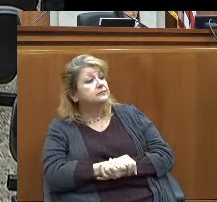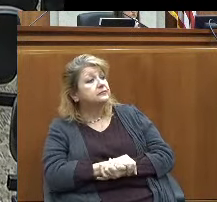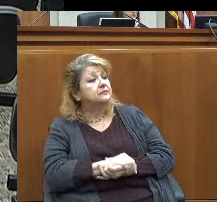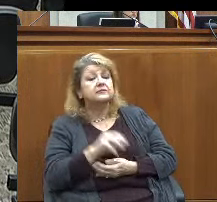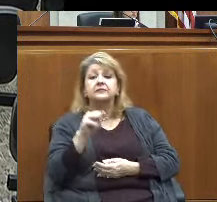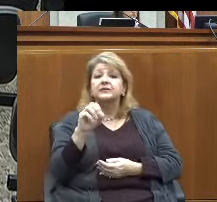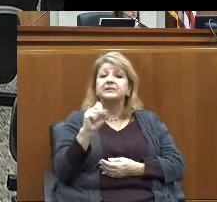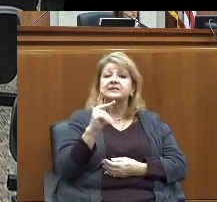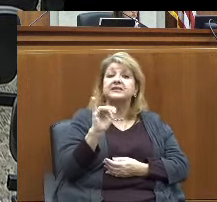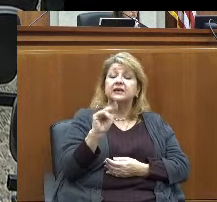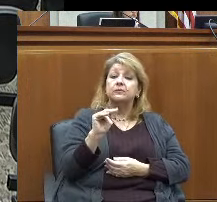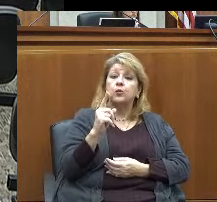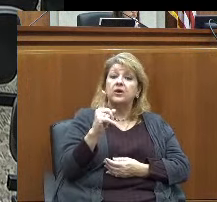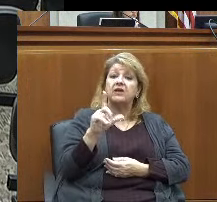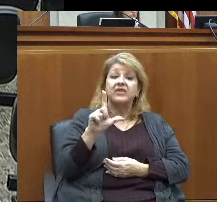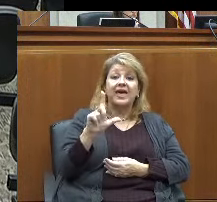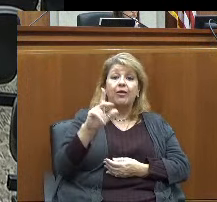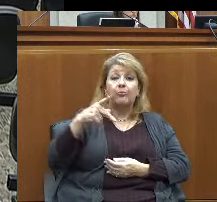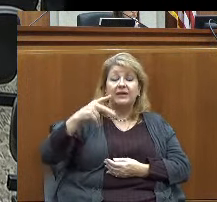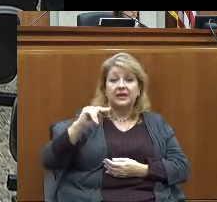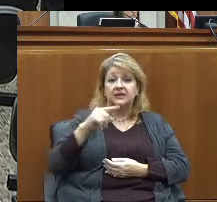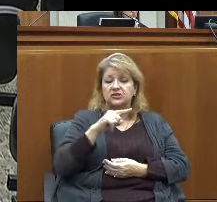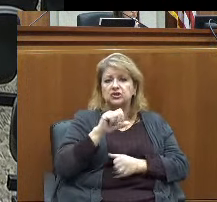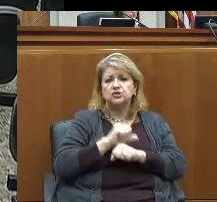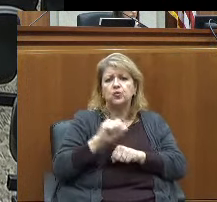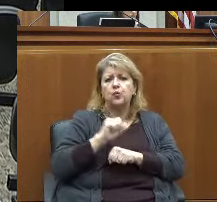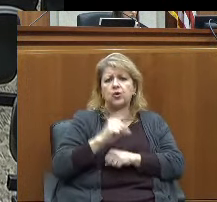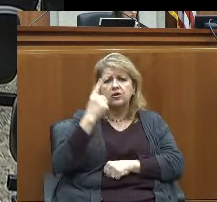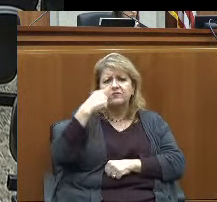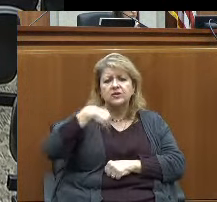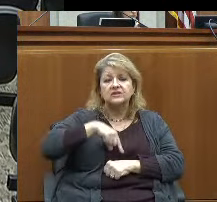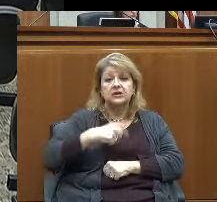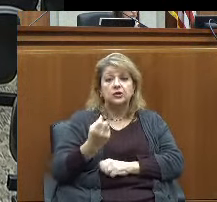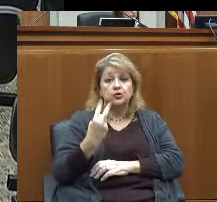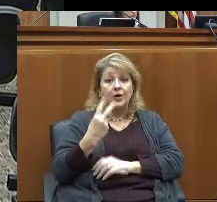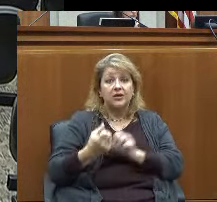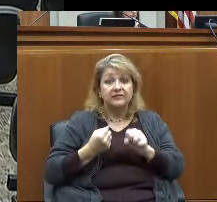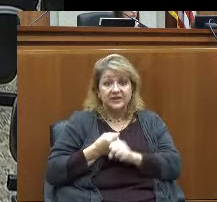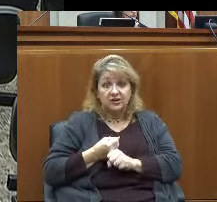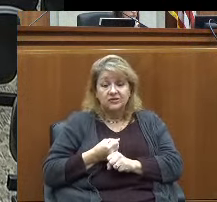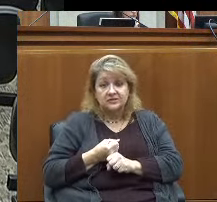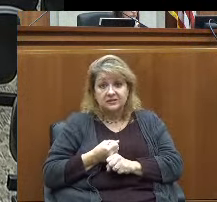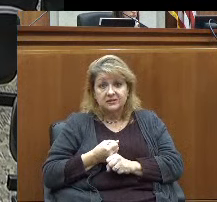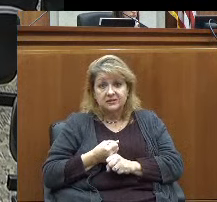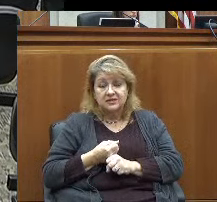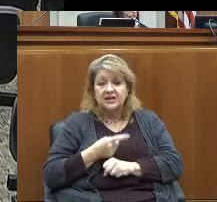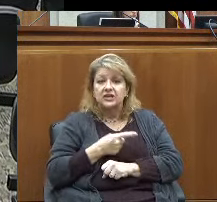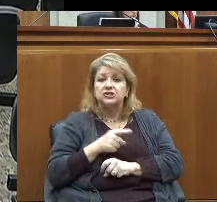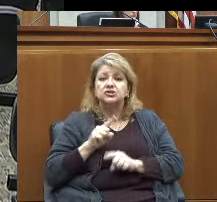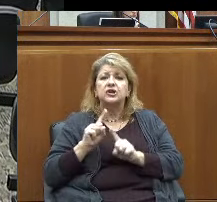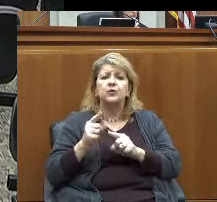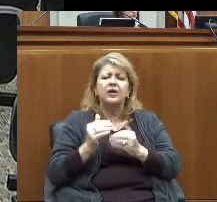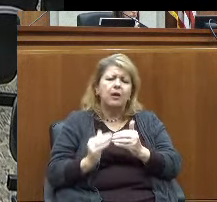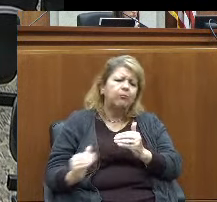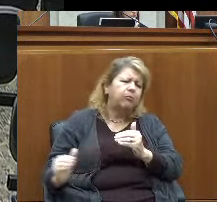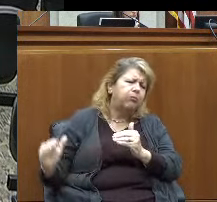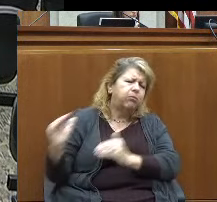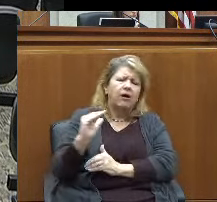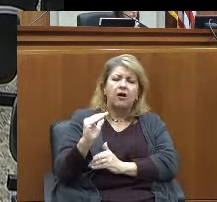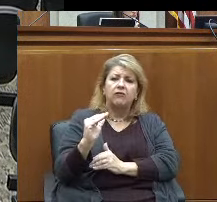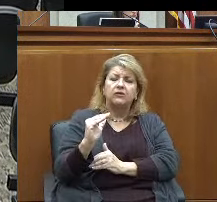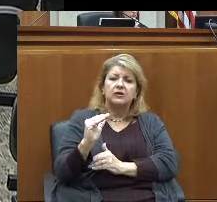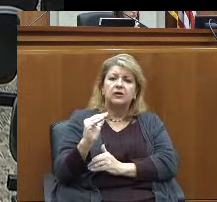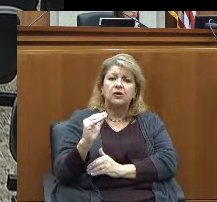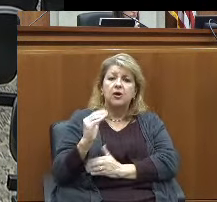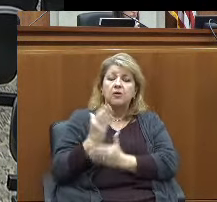Ms. Kim is one of our LPNs. She has worked for us for 12 years. She went above and beyond